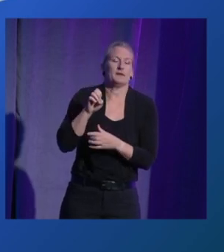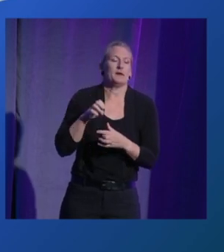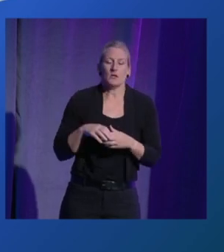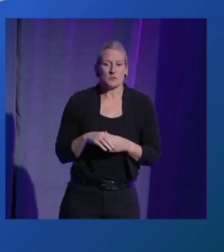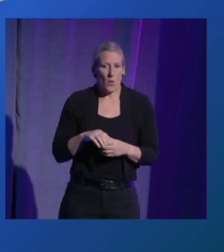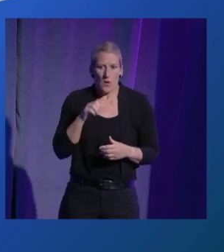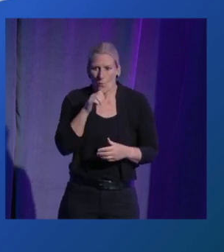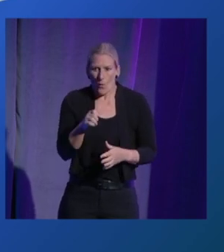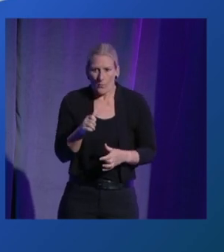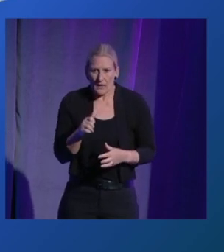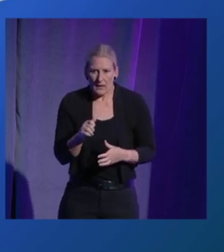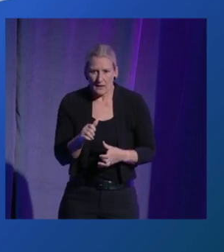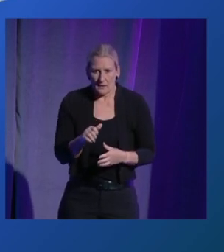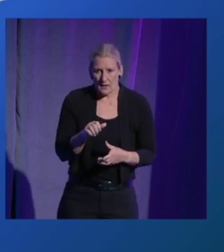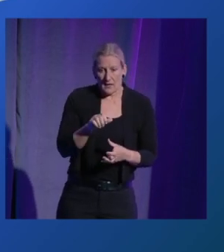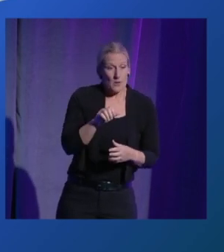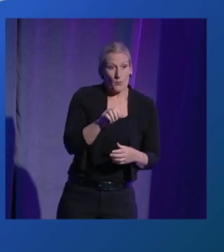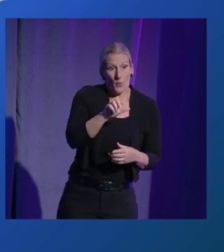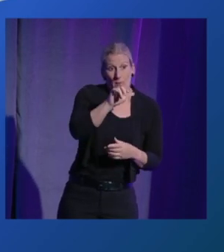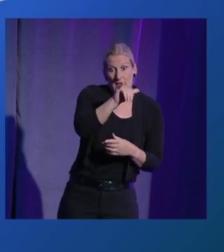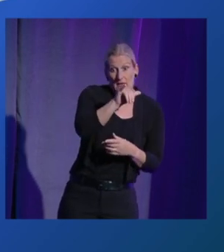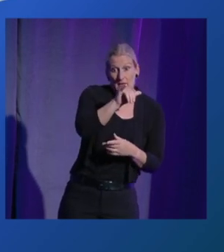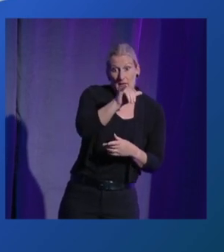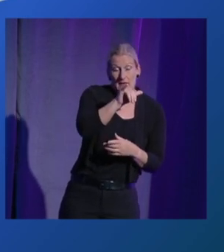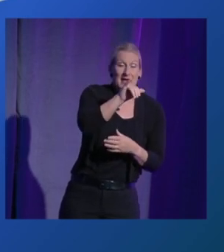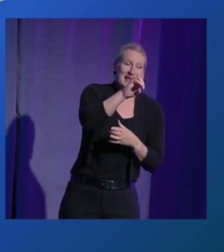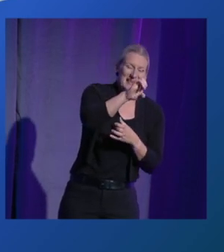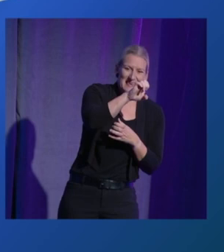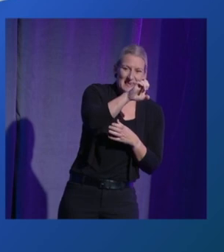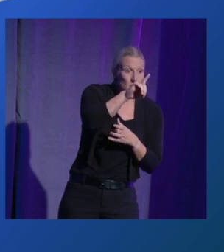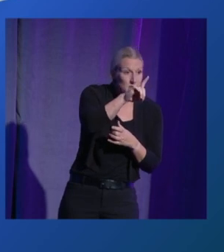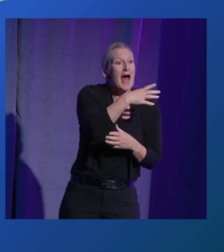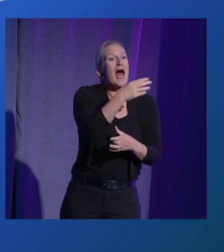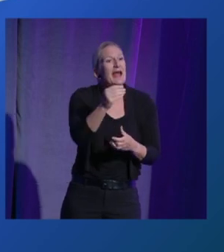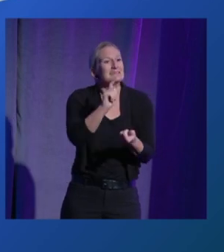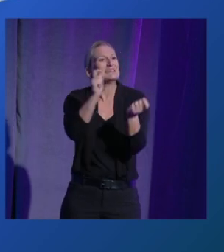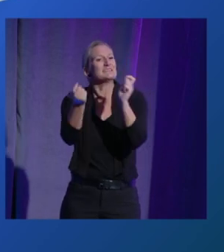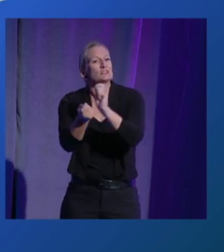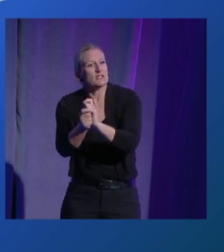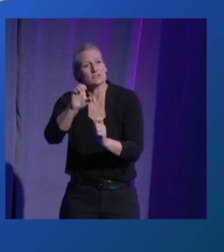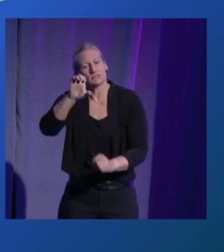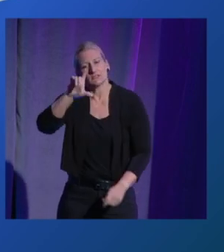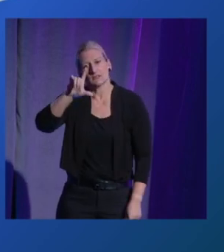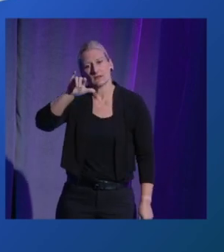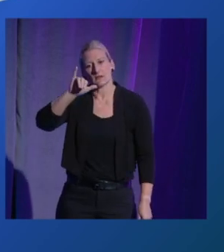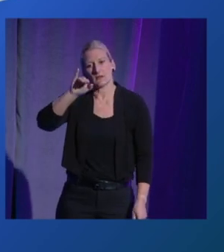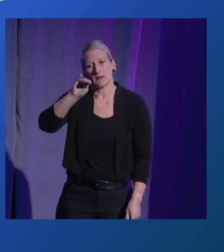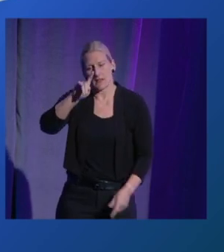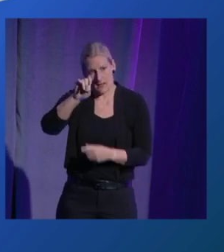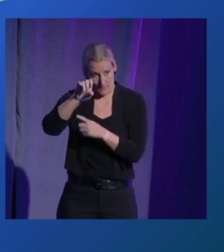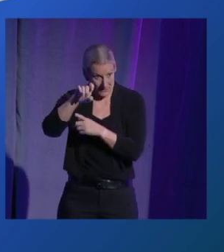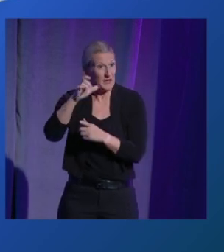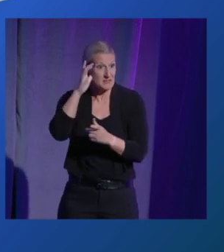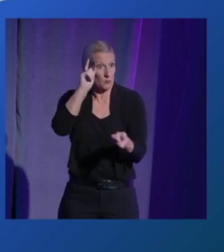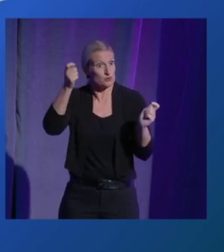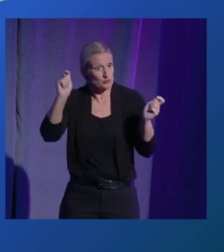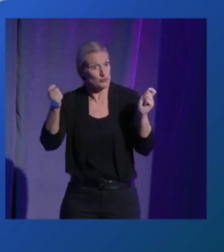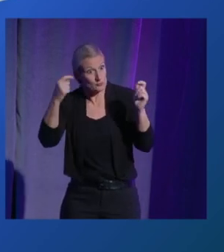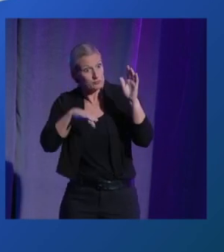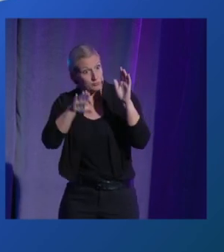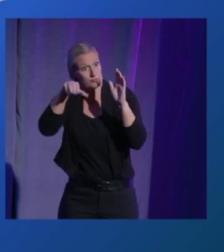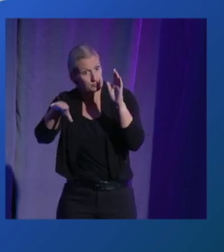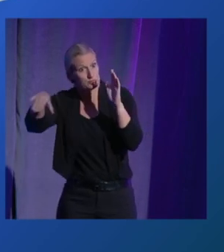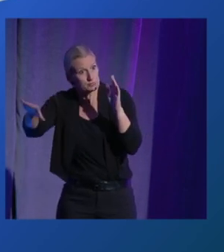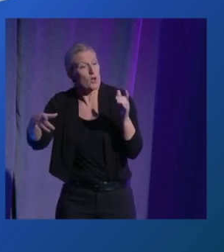be breeding for yield we'll be breeding for yield in a changing climate um and that also brings into kind of what's happening